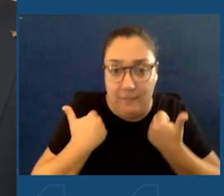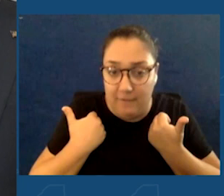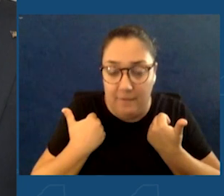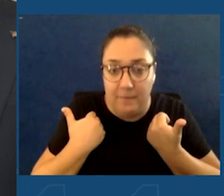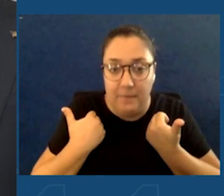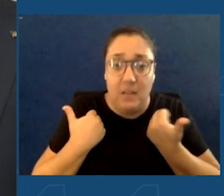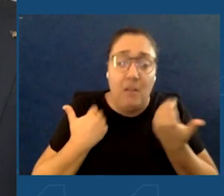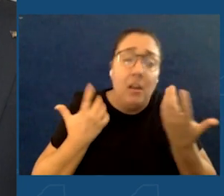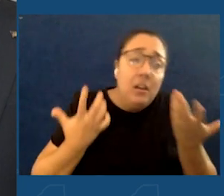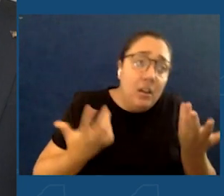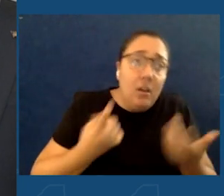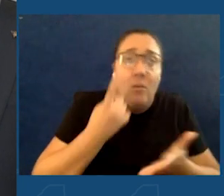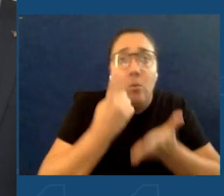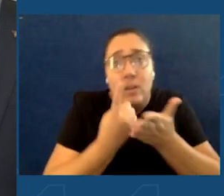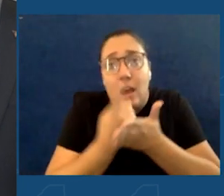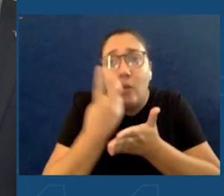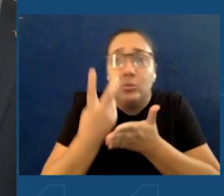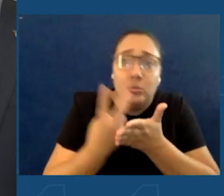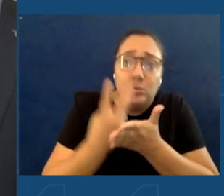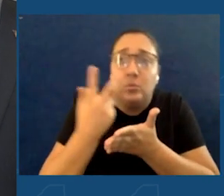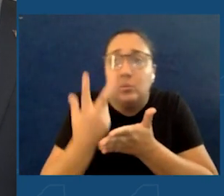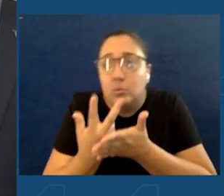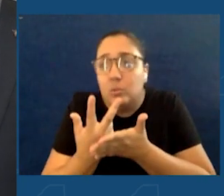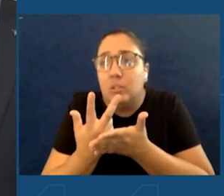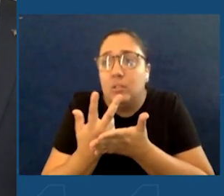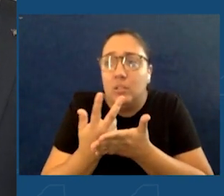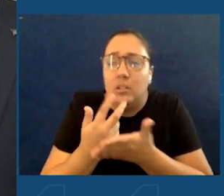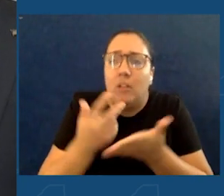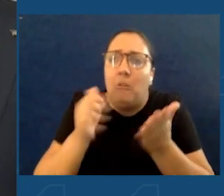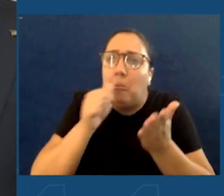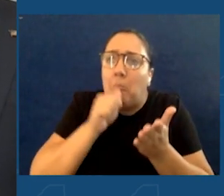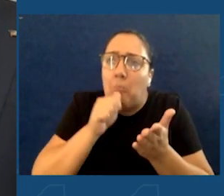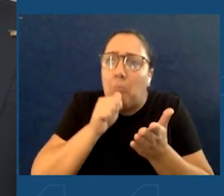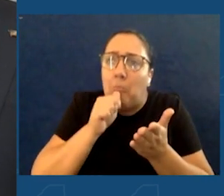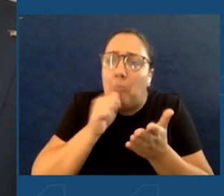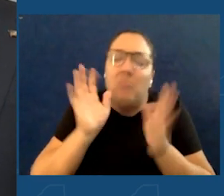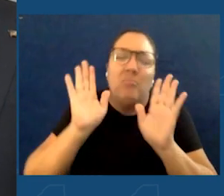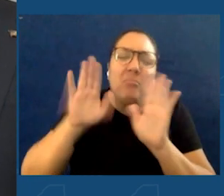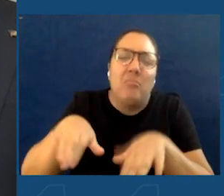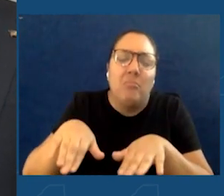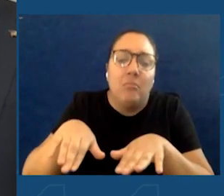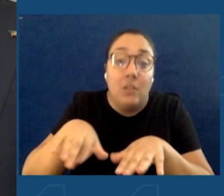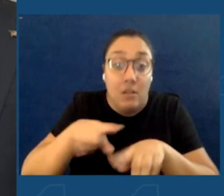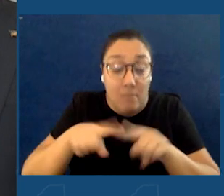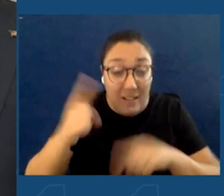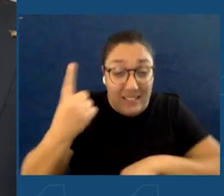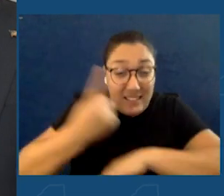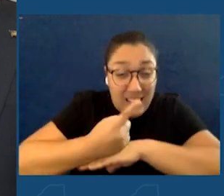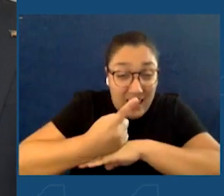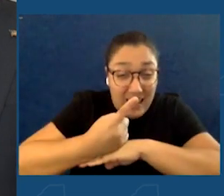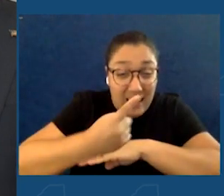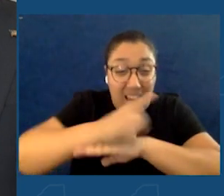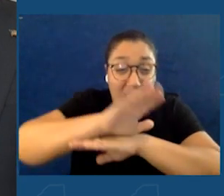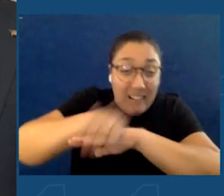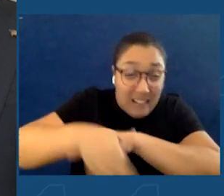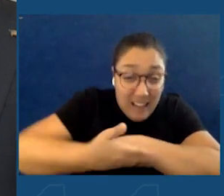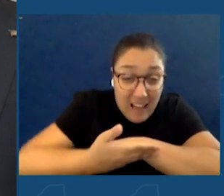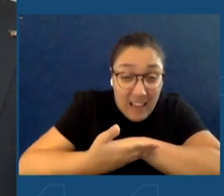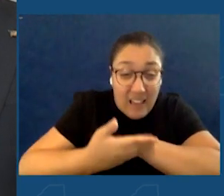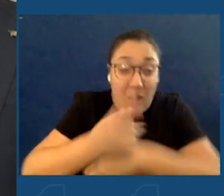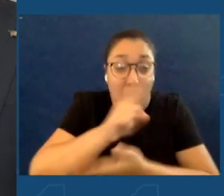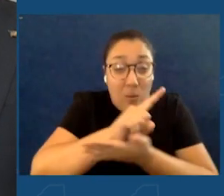inconvenience, but days turn into nights, turn into weeks, and all of a